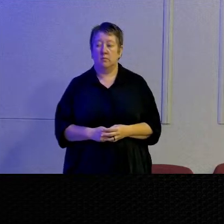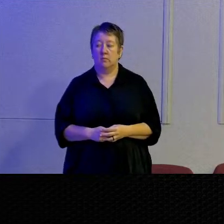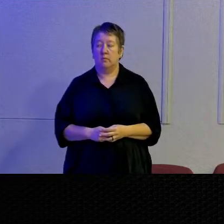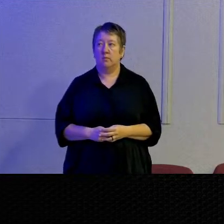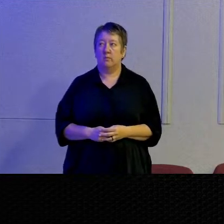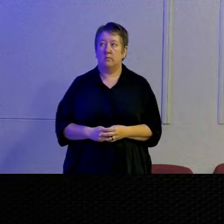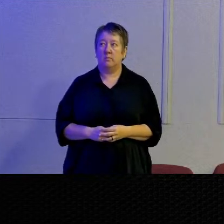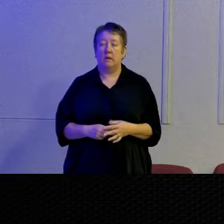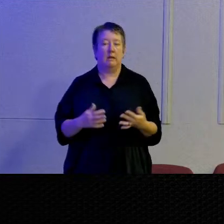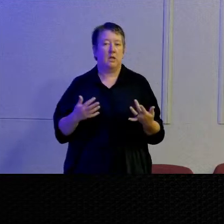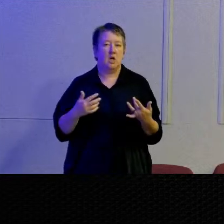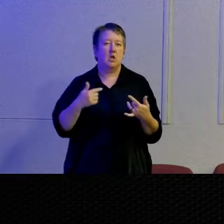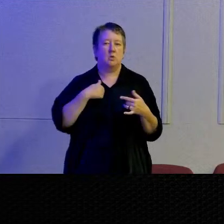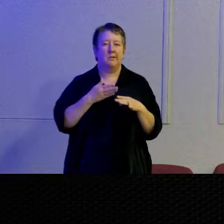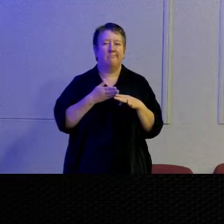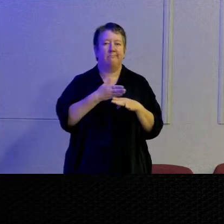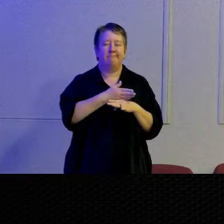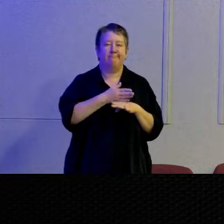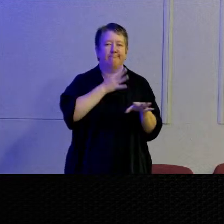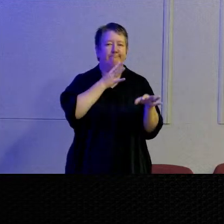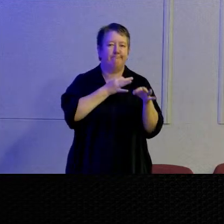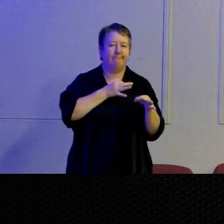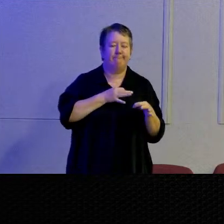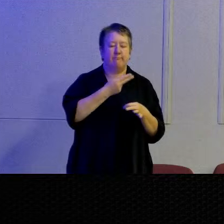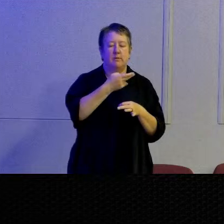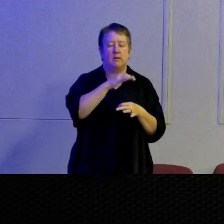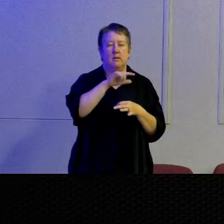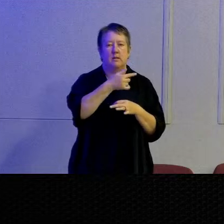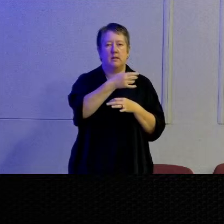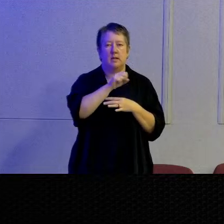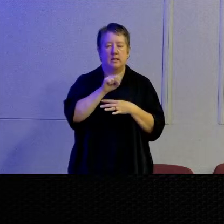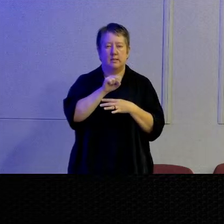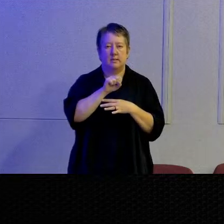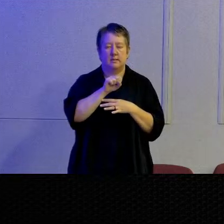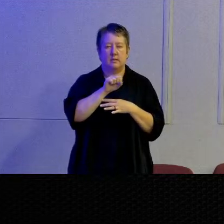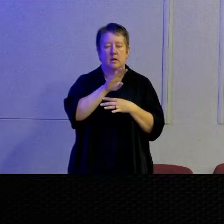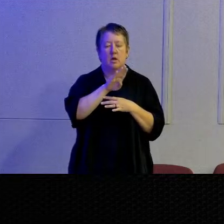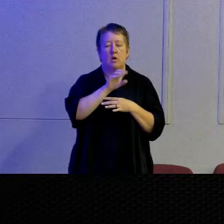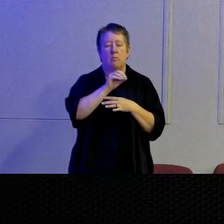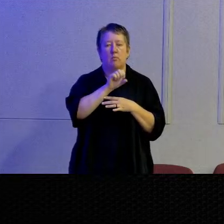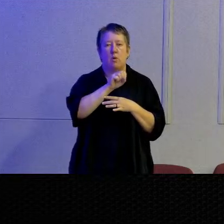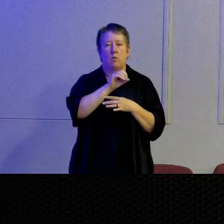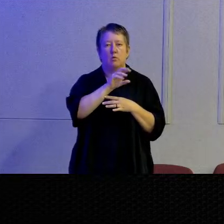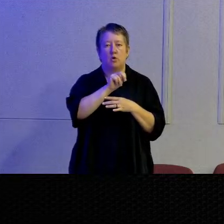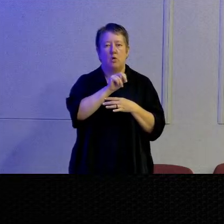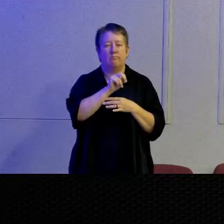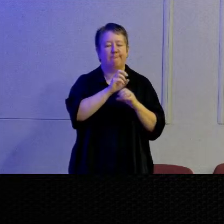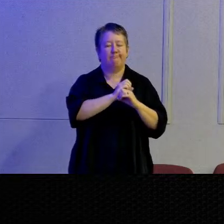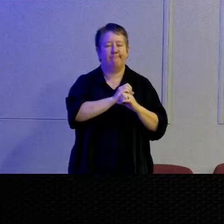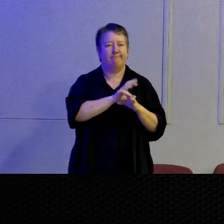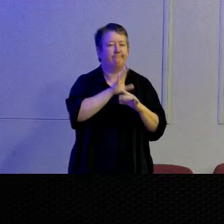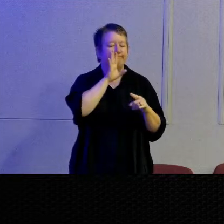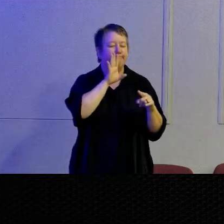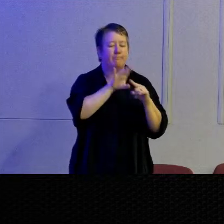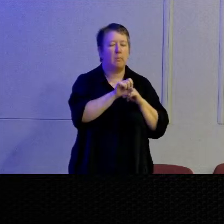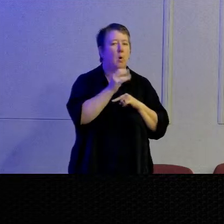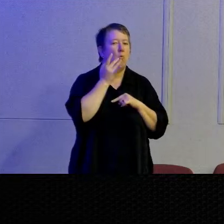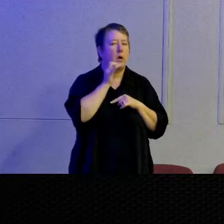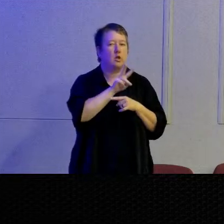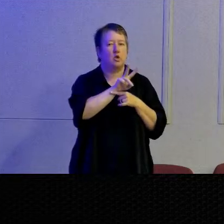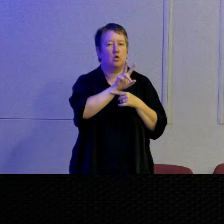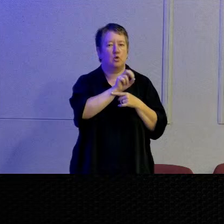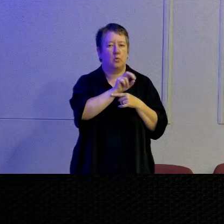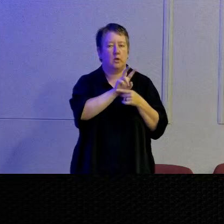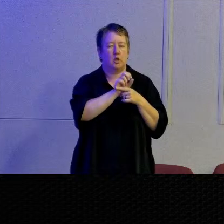So I've been talking about the discovery of the Higgs boson, which came in 2012. So the discovery was made